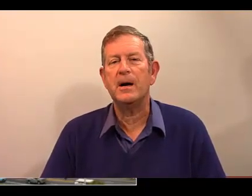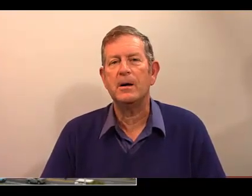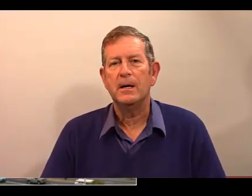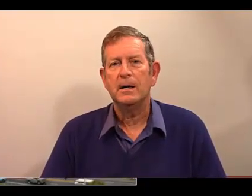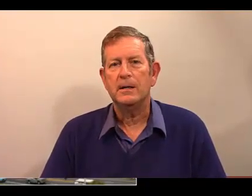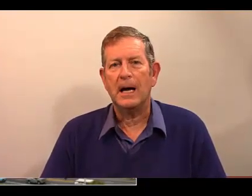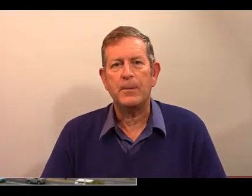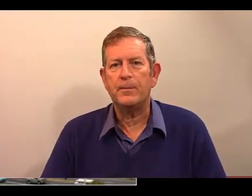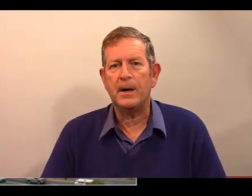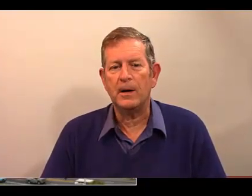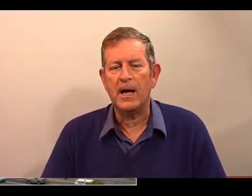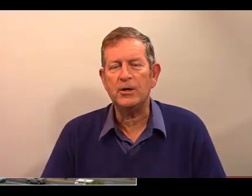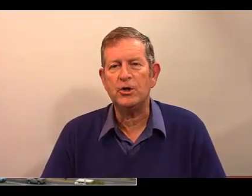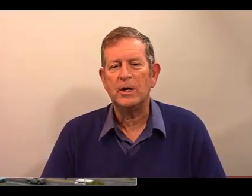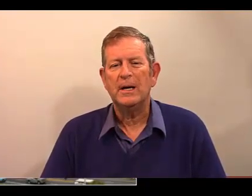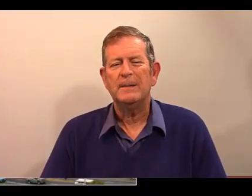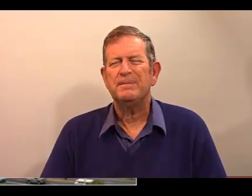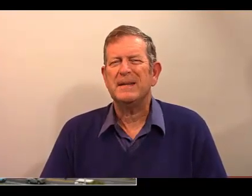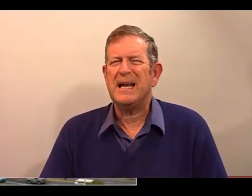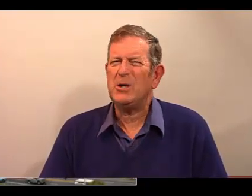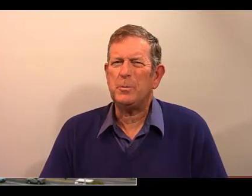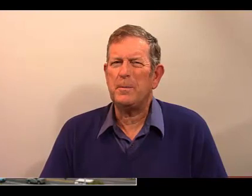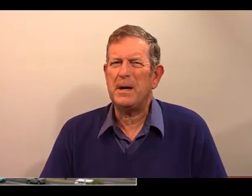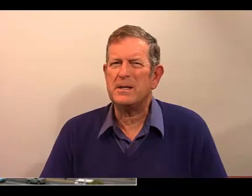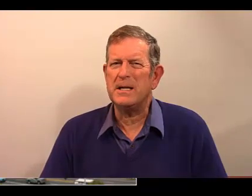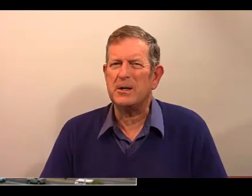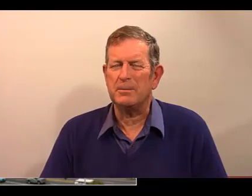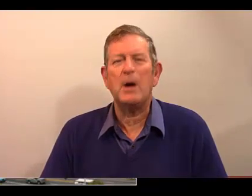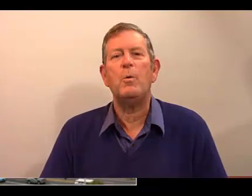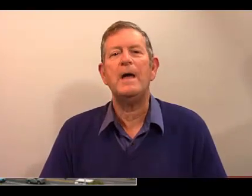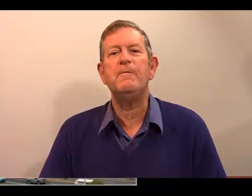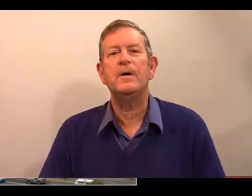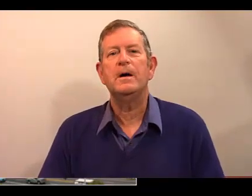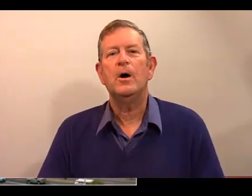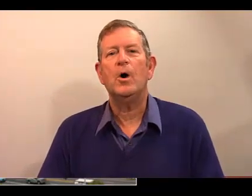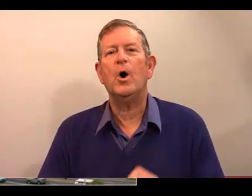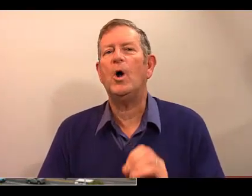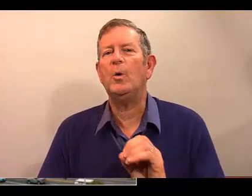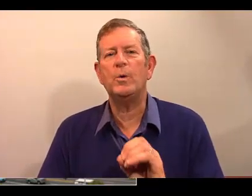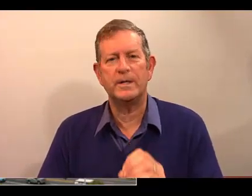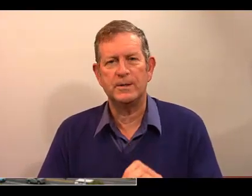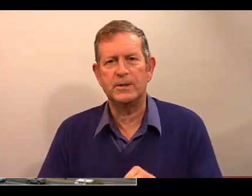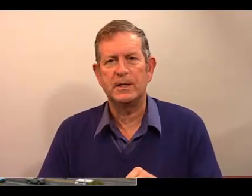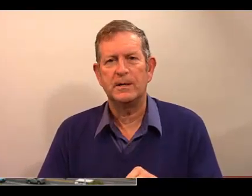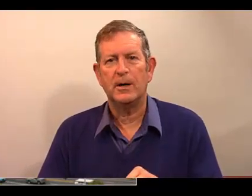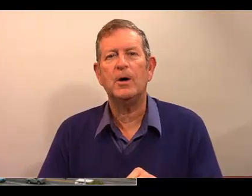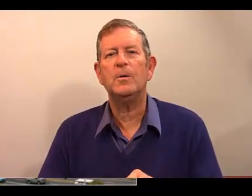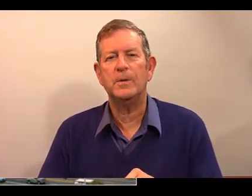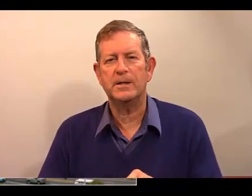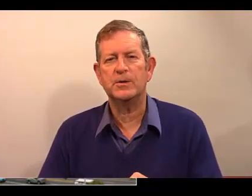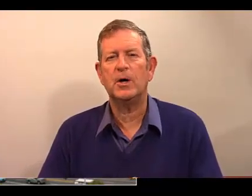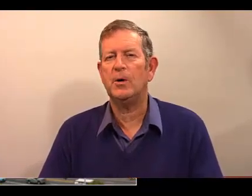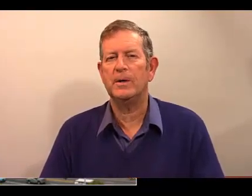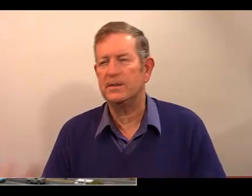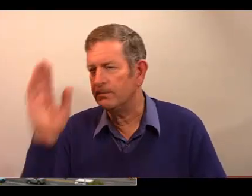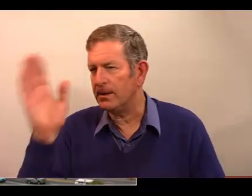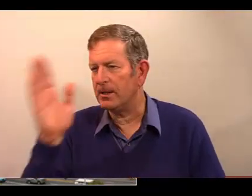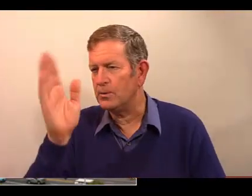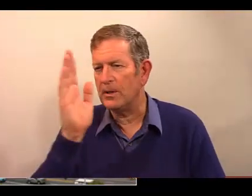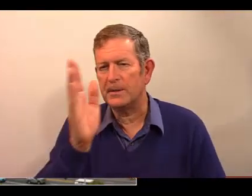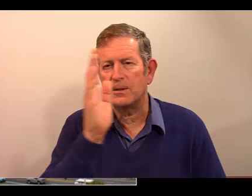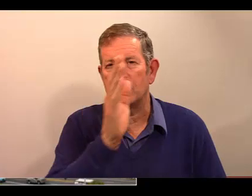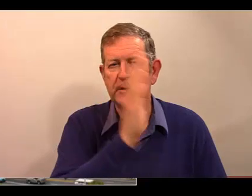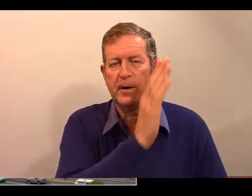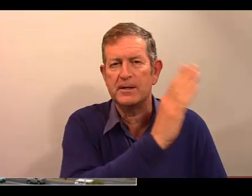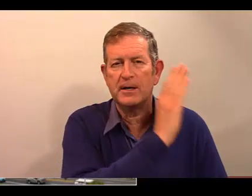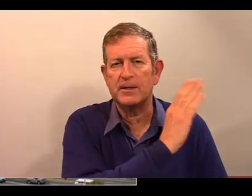I prepare lunch. I don't prepare dinner. My wife always,